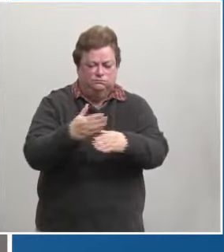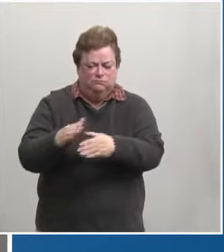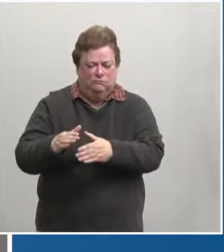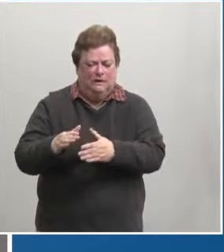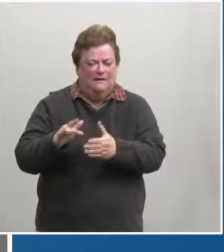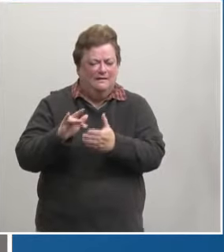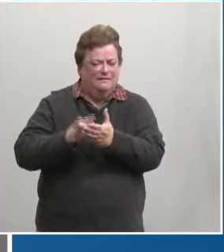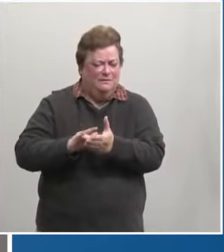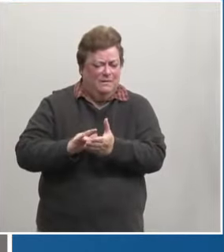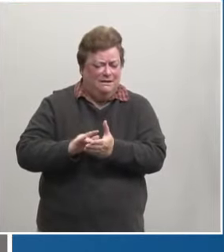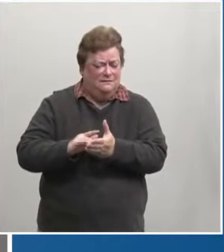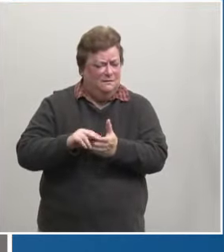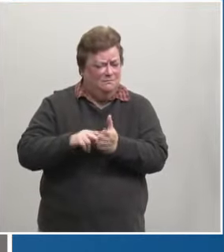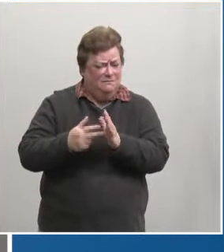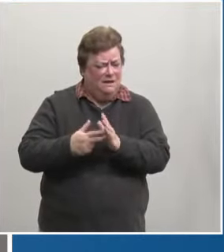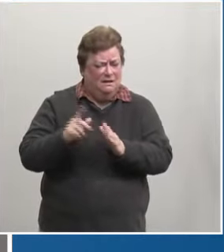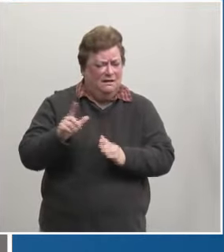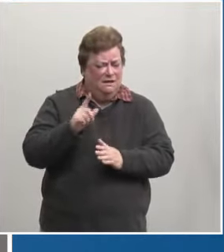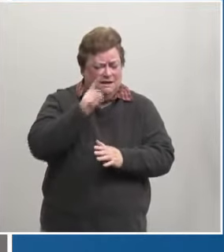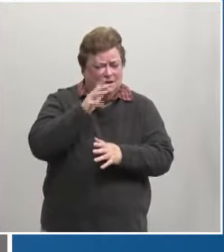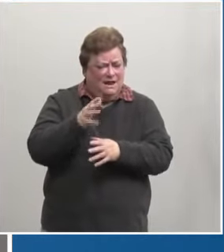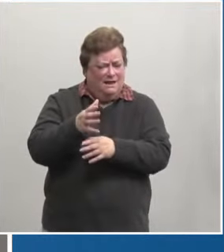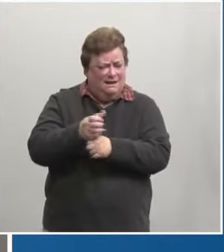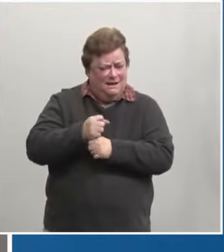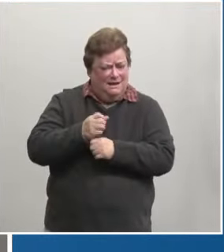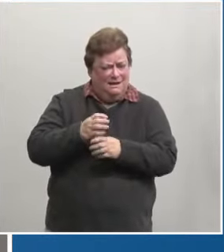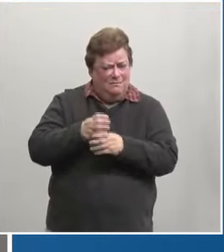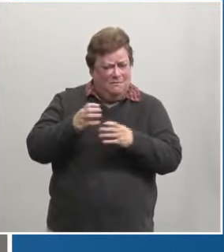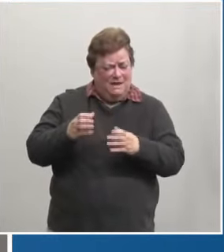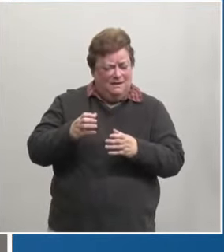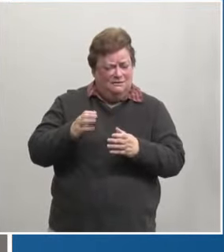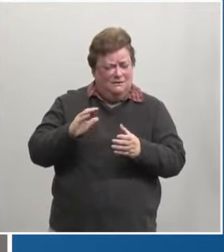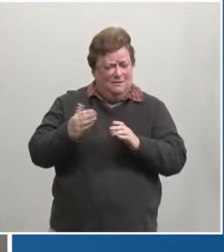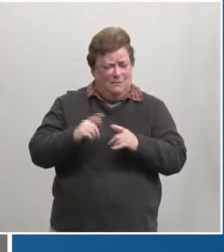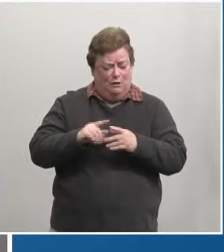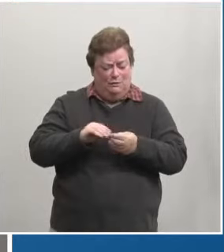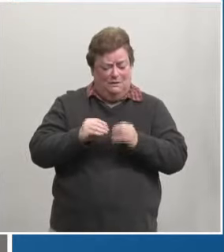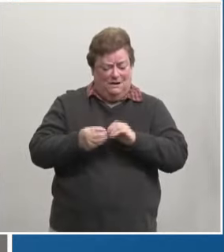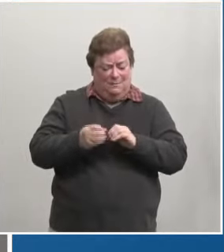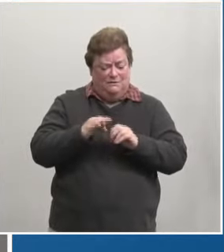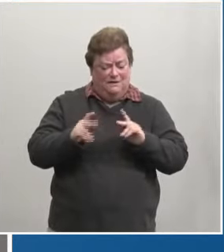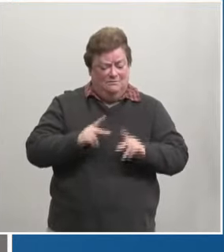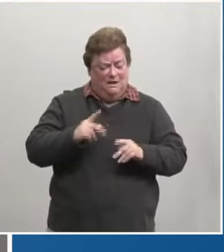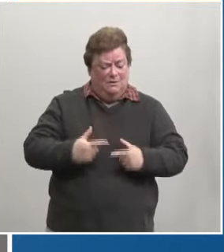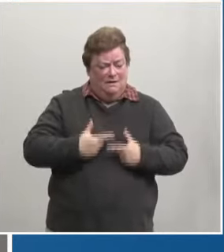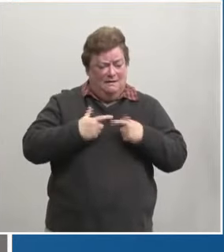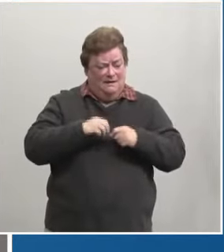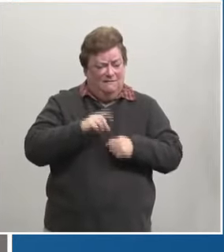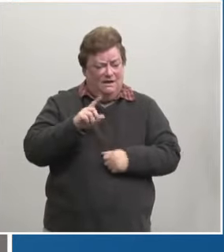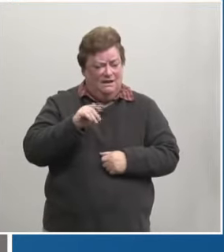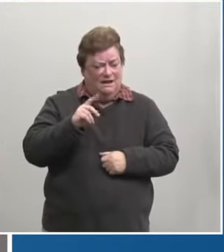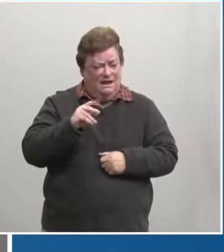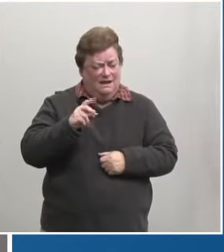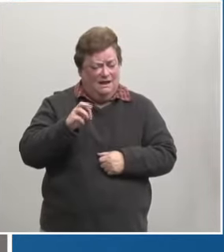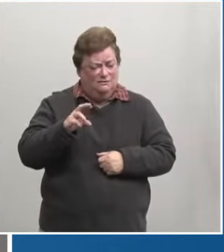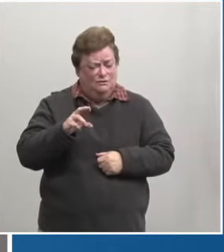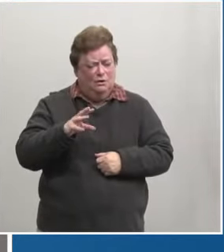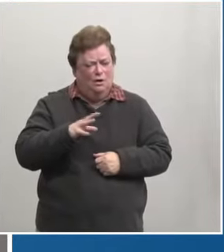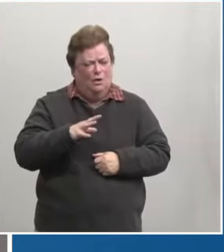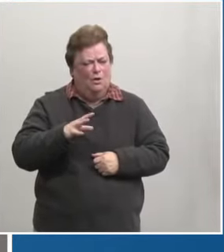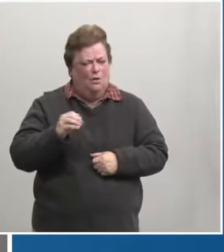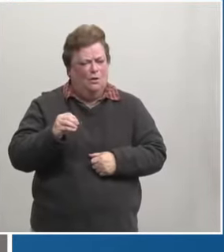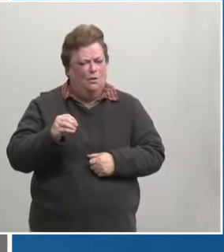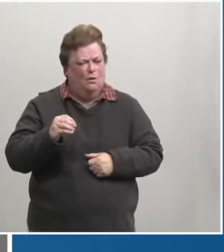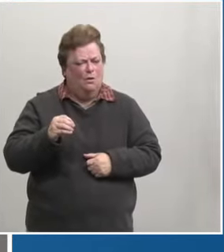County not gotten as much on a per capita basis as those counties have, or is it more an issue of we've had sort of a higher